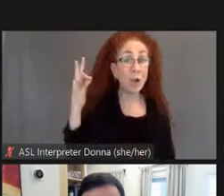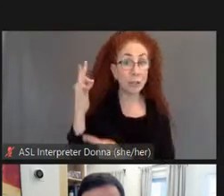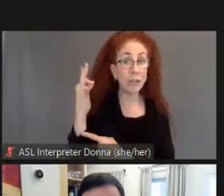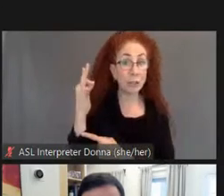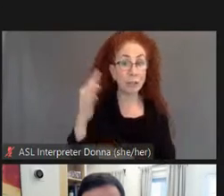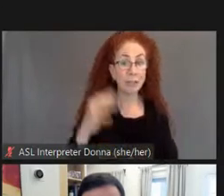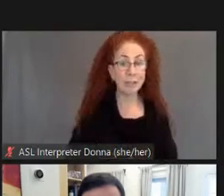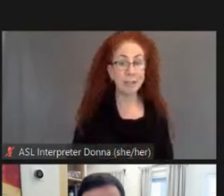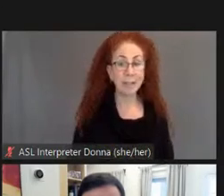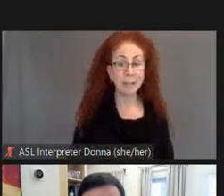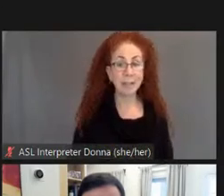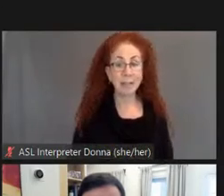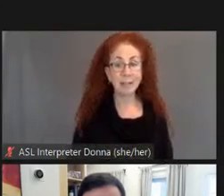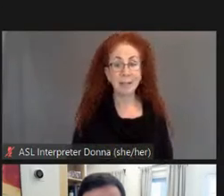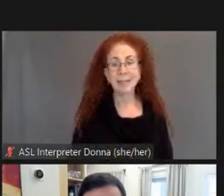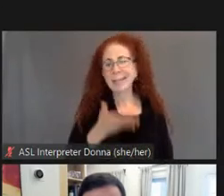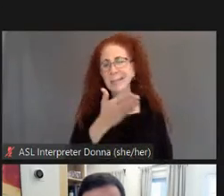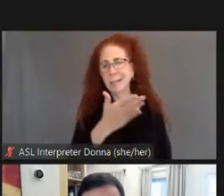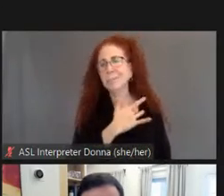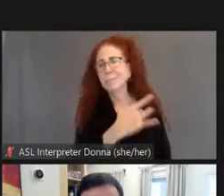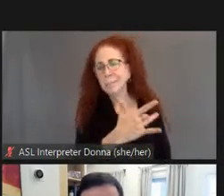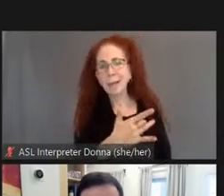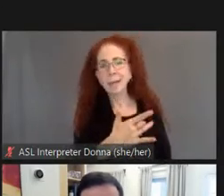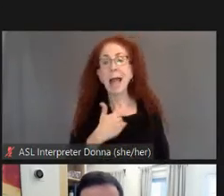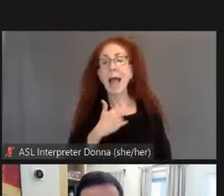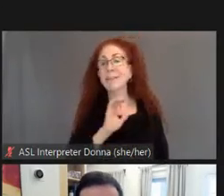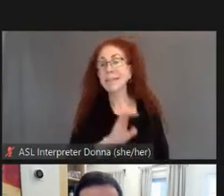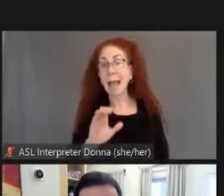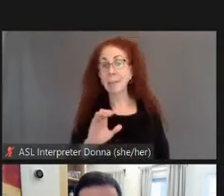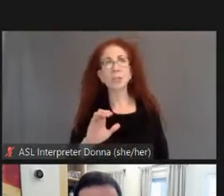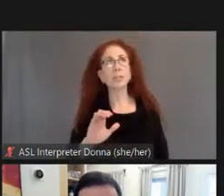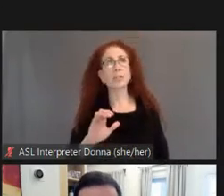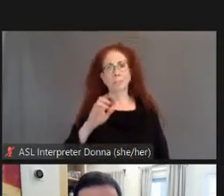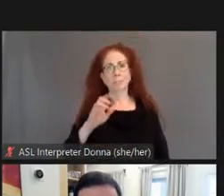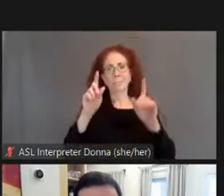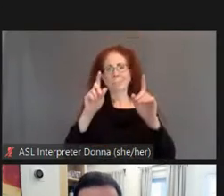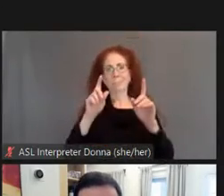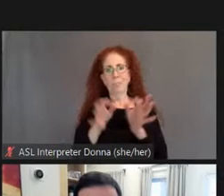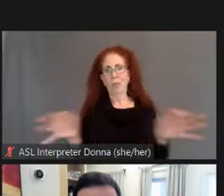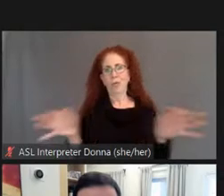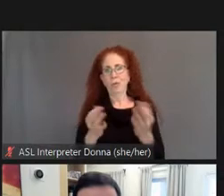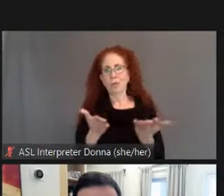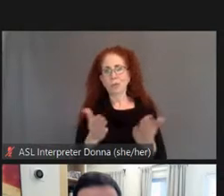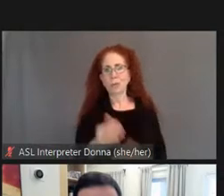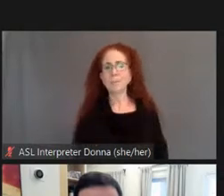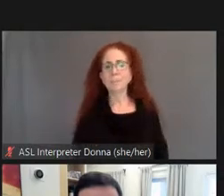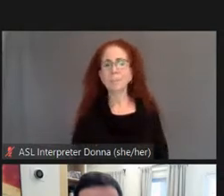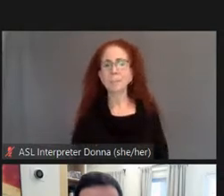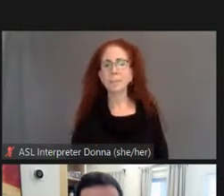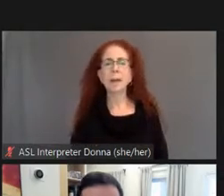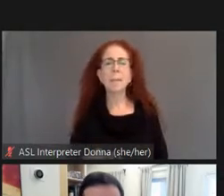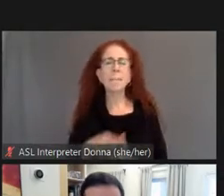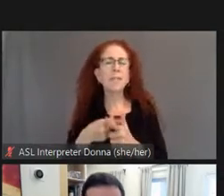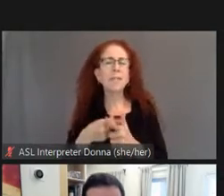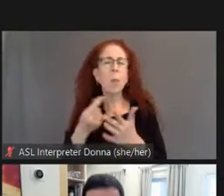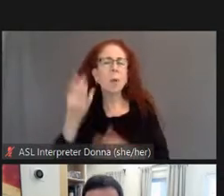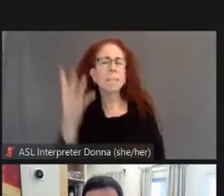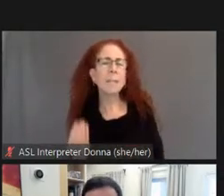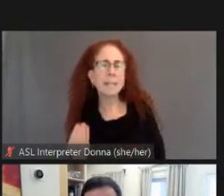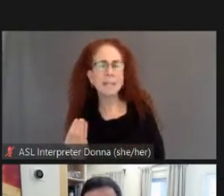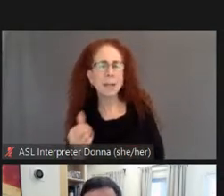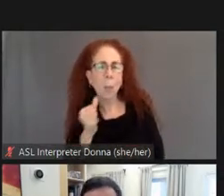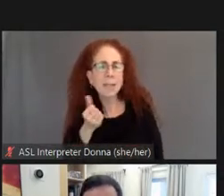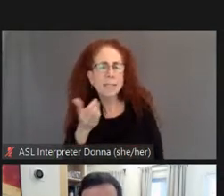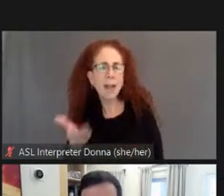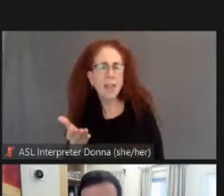in this case, typically there's captions on the screen, and then what is missing. And audio description